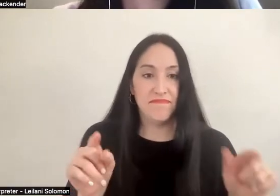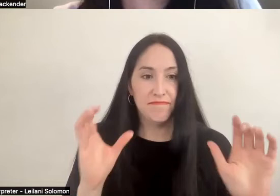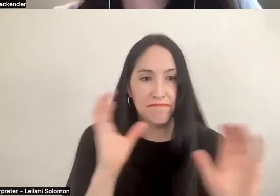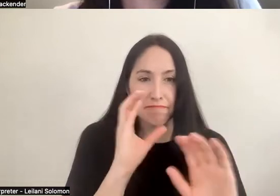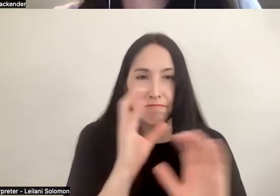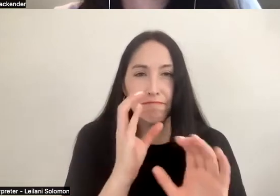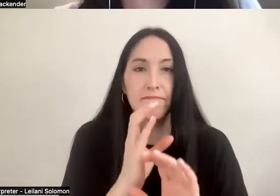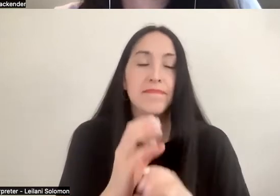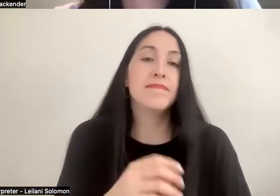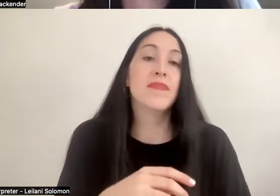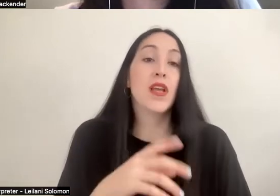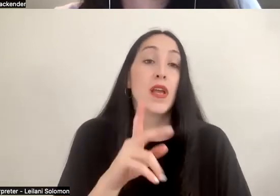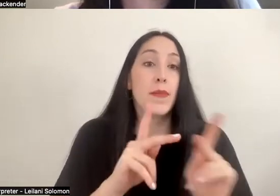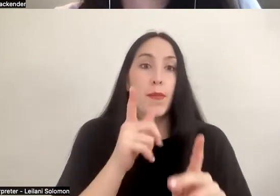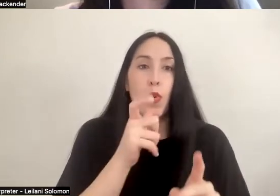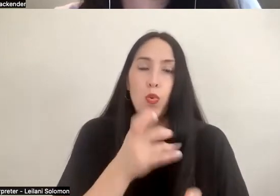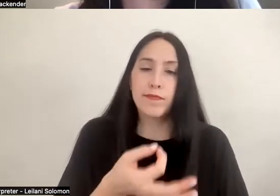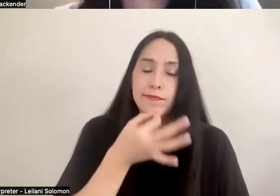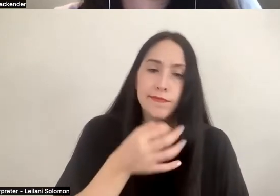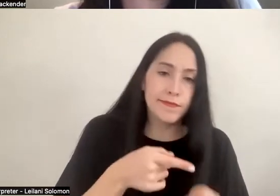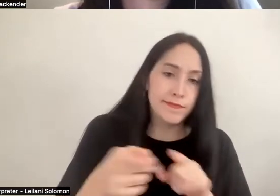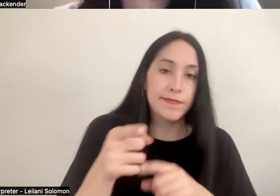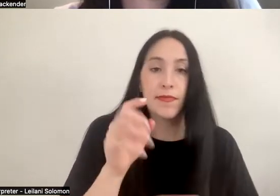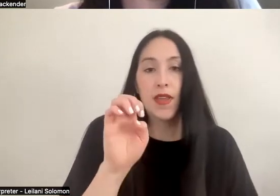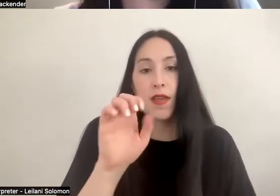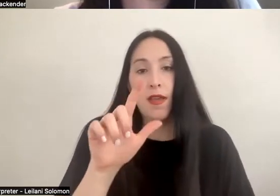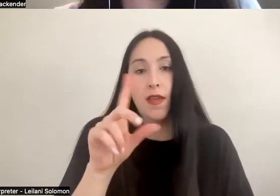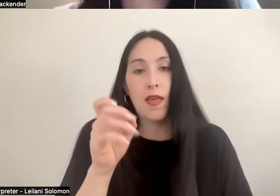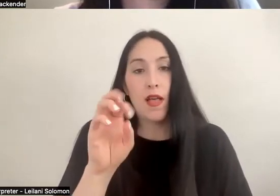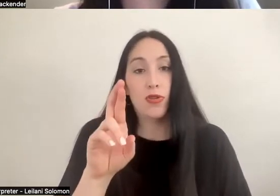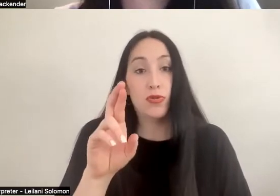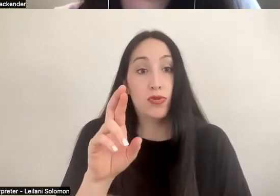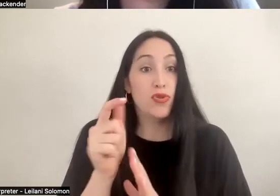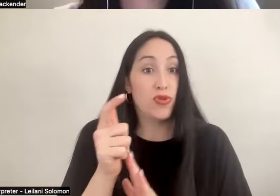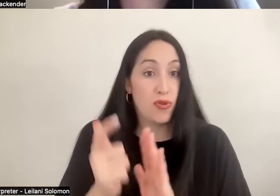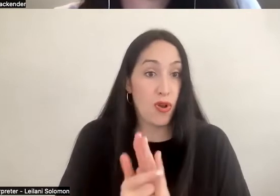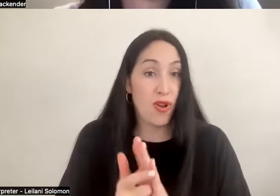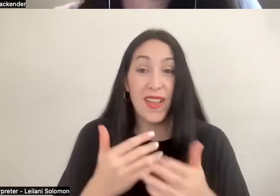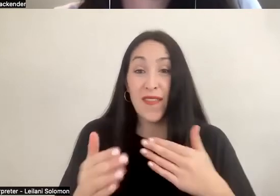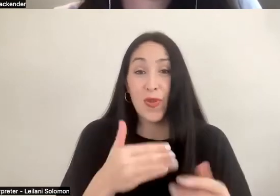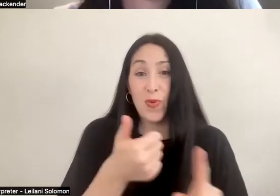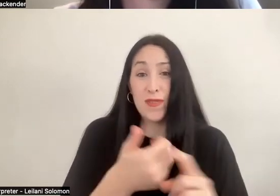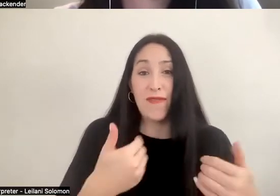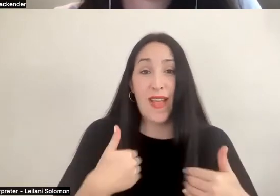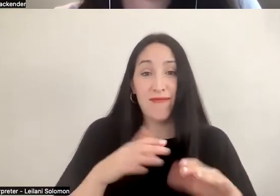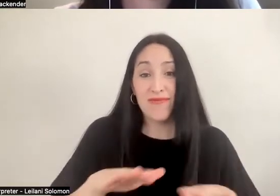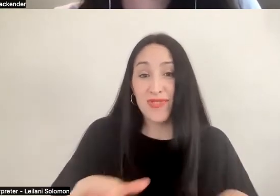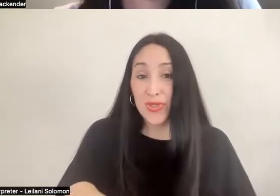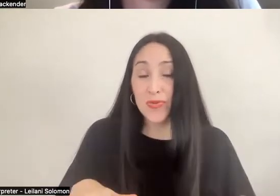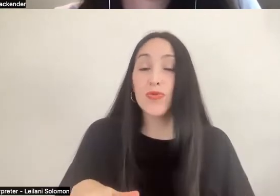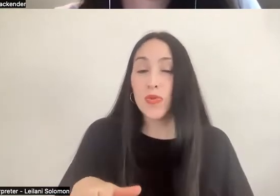specialize in elder law. Even though you may have a child, elder law deals with these kinds of structures like special needs